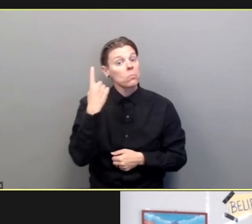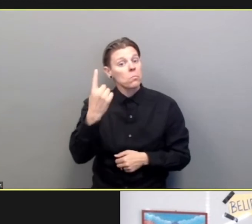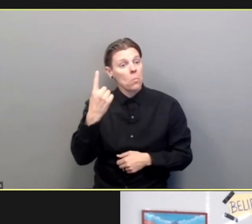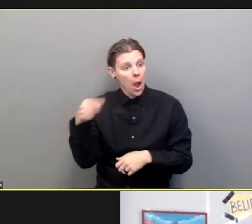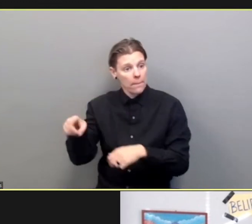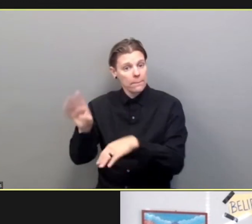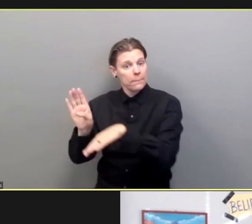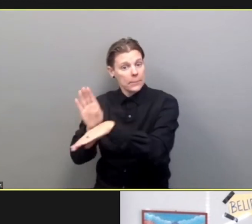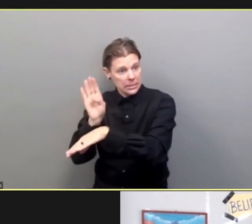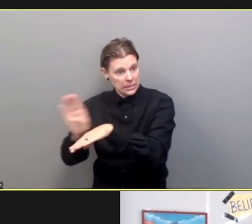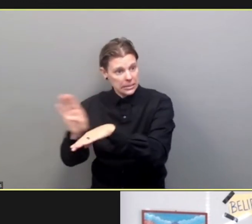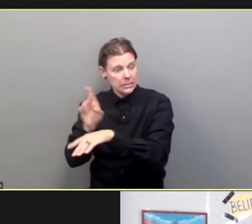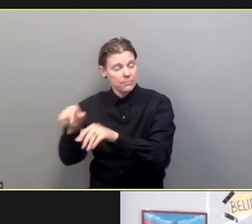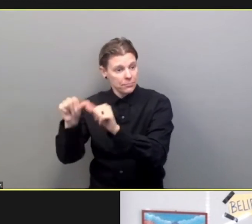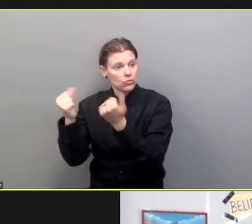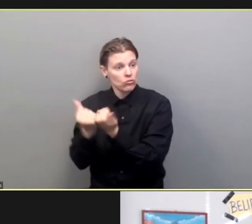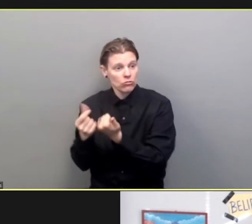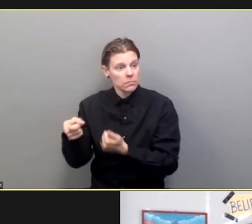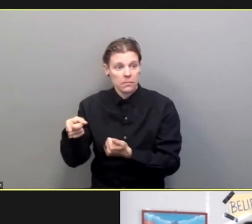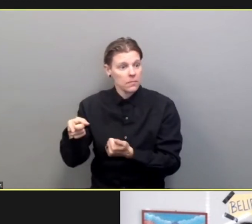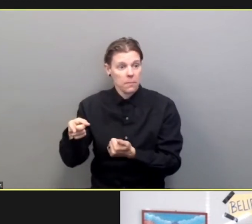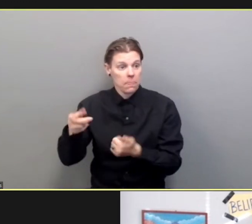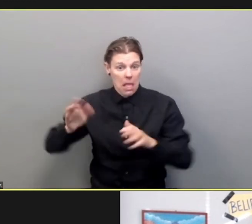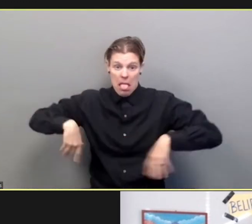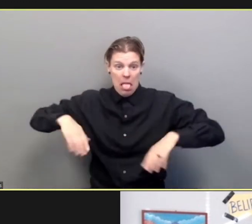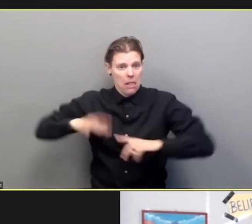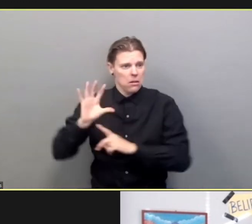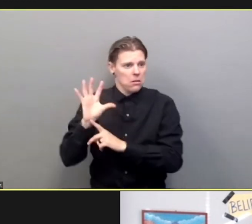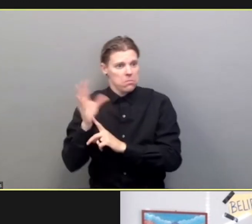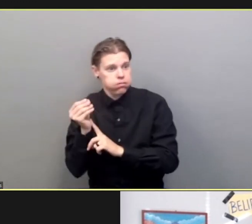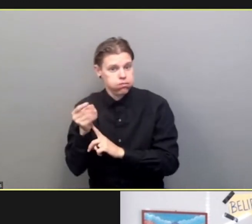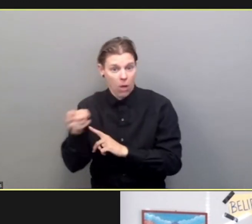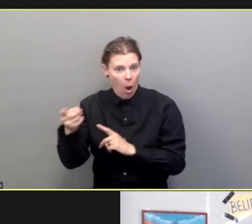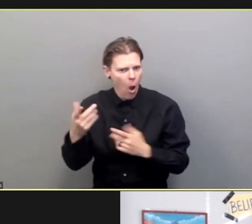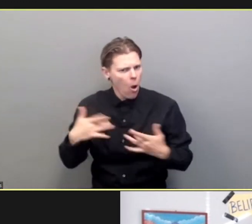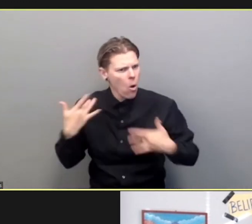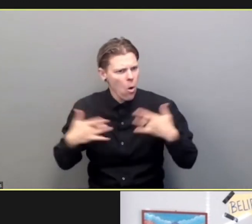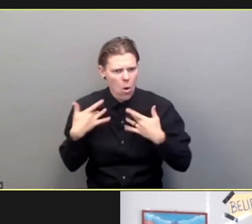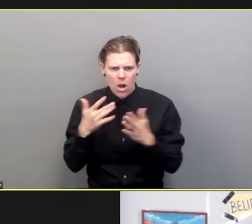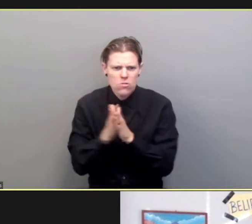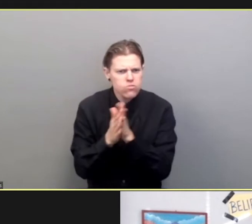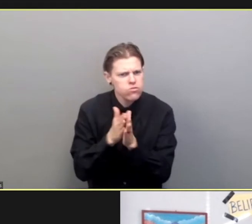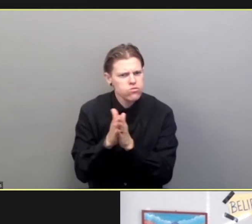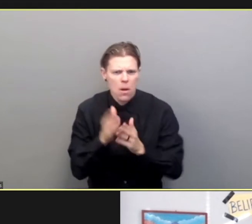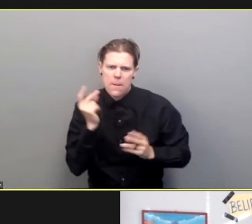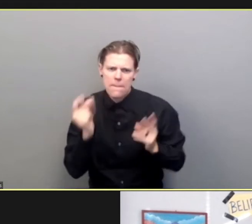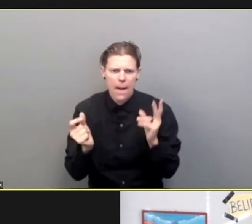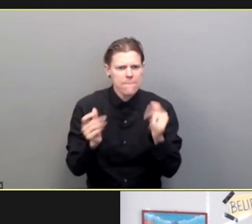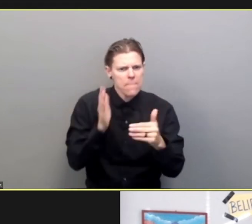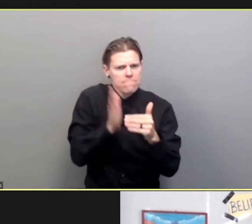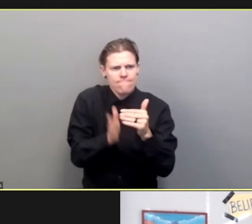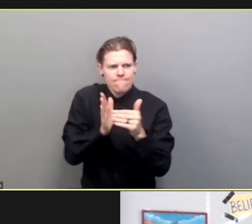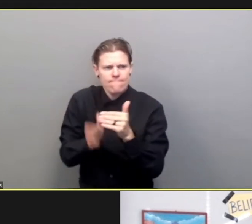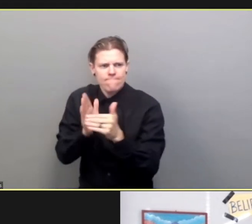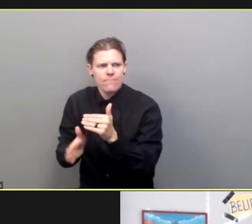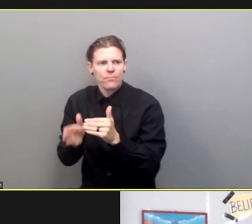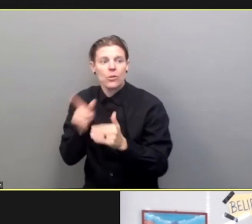is in fact energized and accelerating its work, and that is the virus itself. And so it,